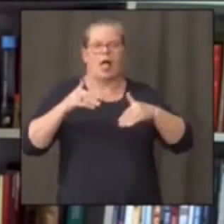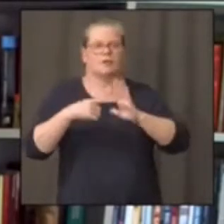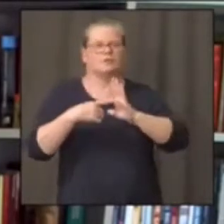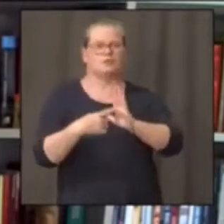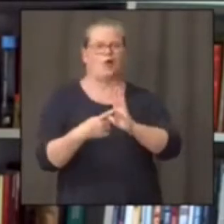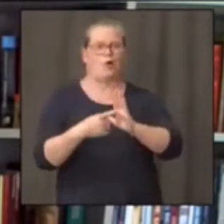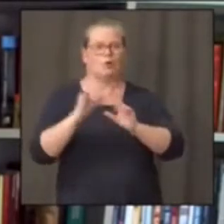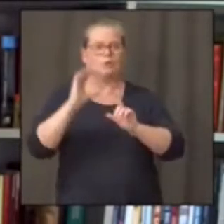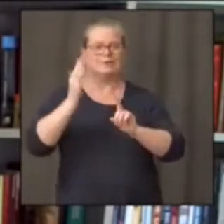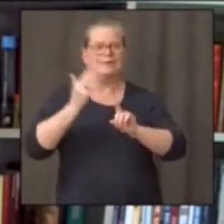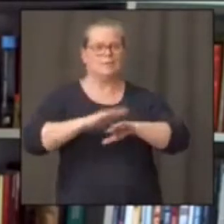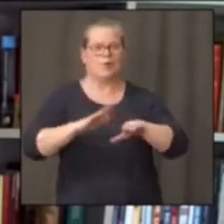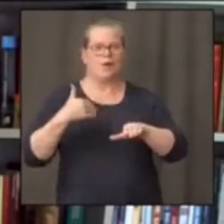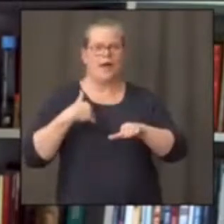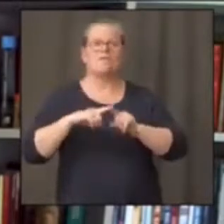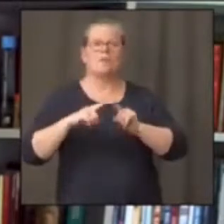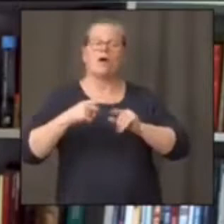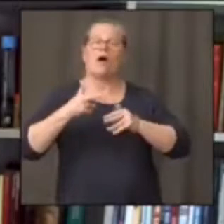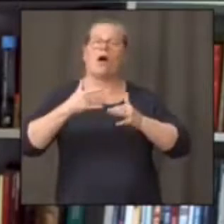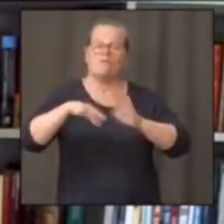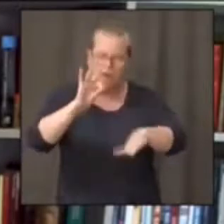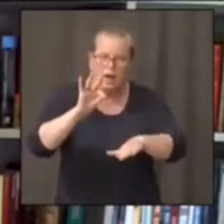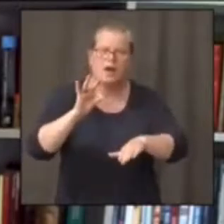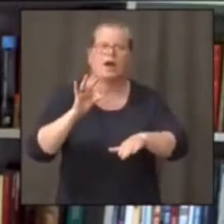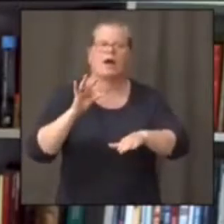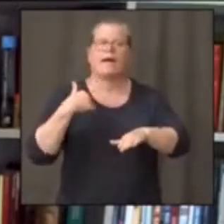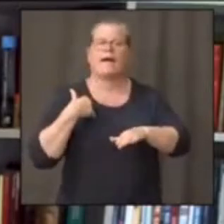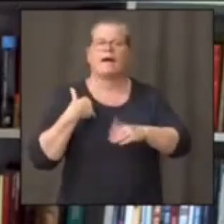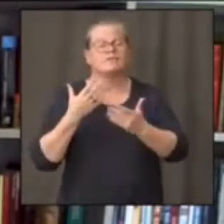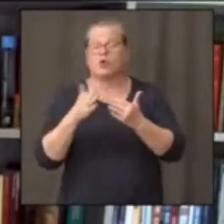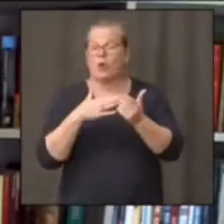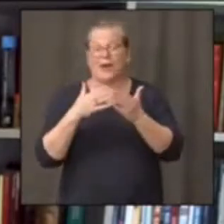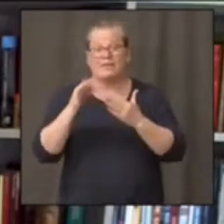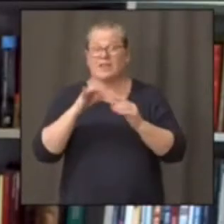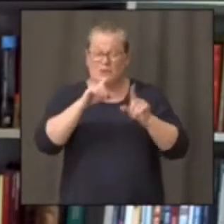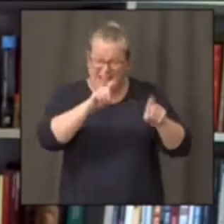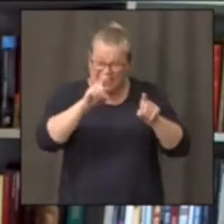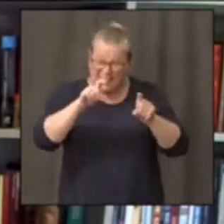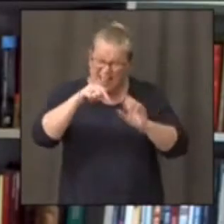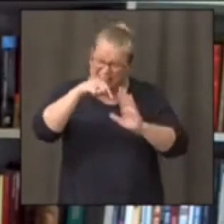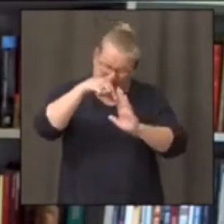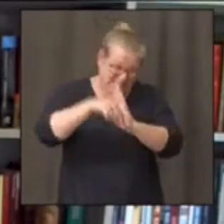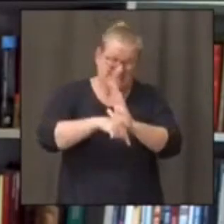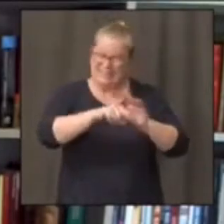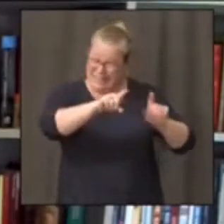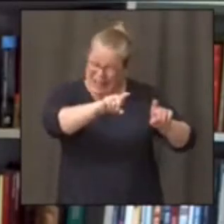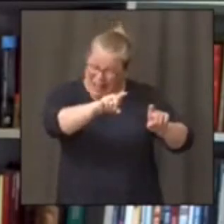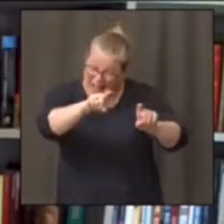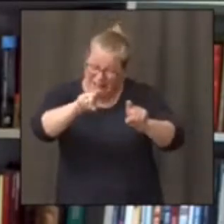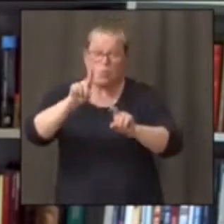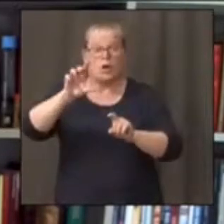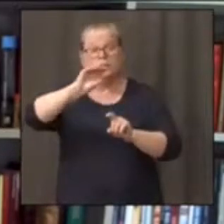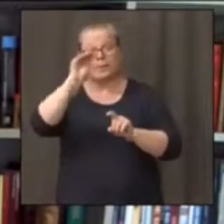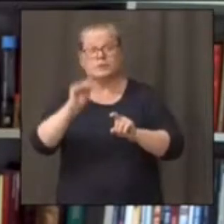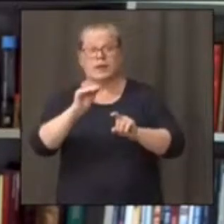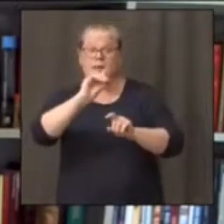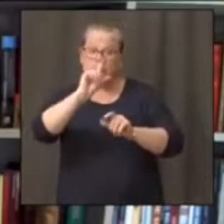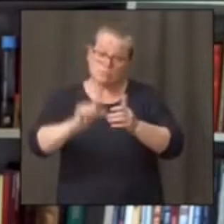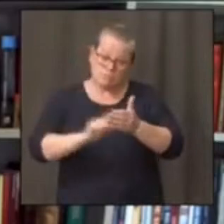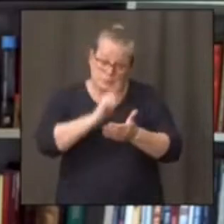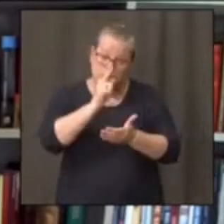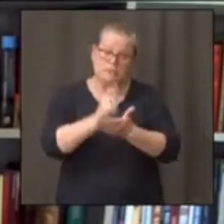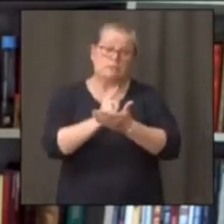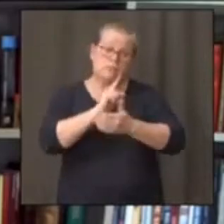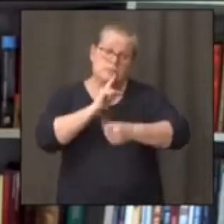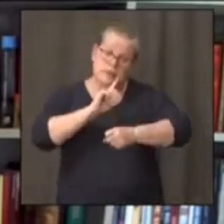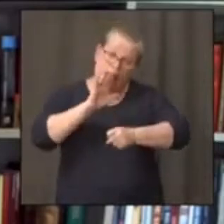Even with intense testing, this is not, these aren't 100% guarantees that we can create this kind of hermetic seal